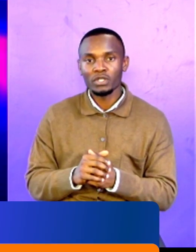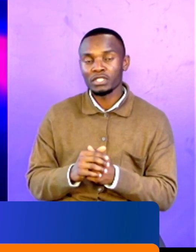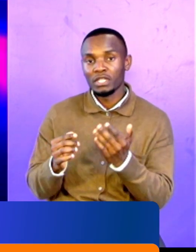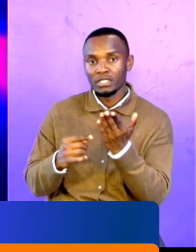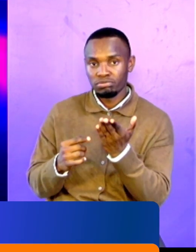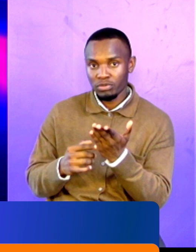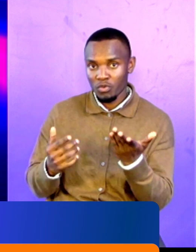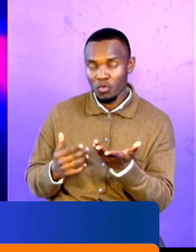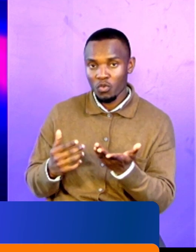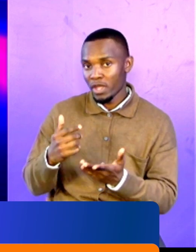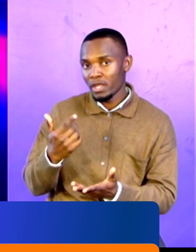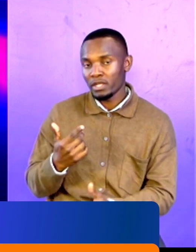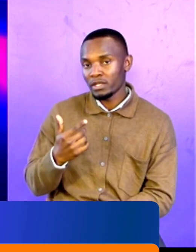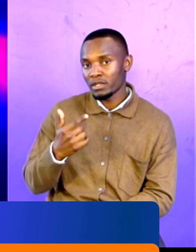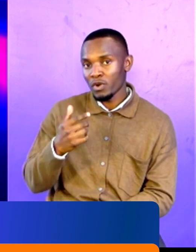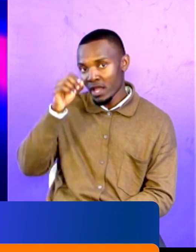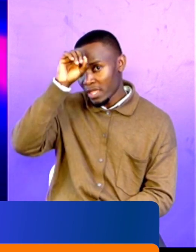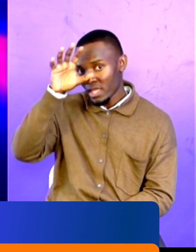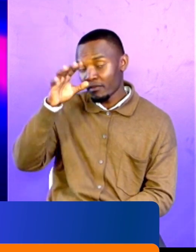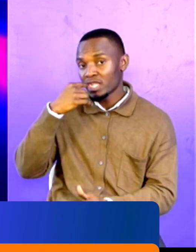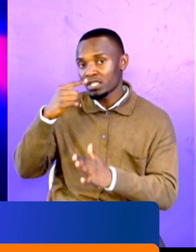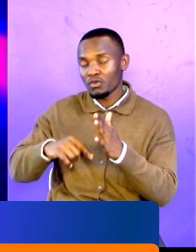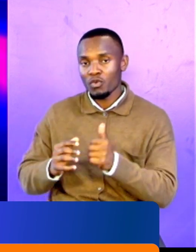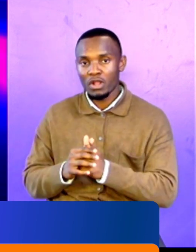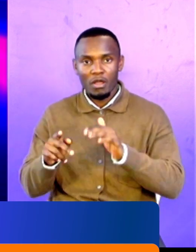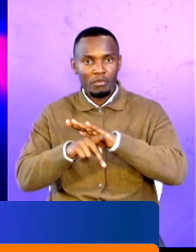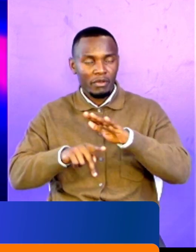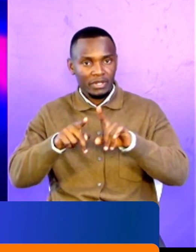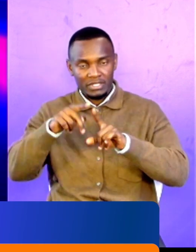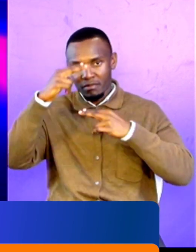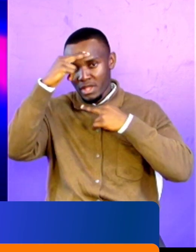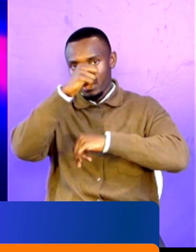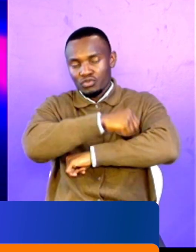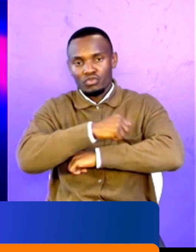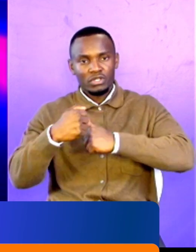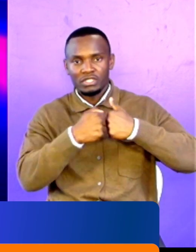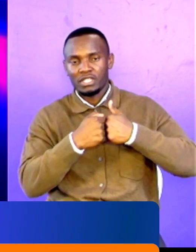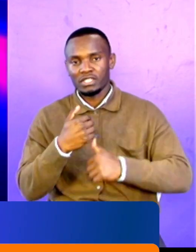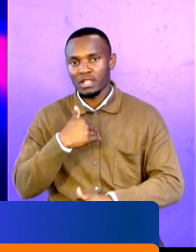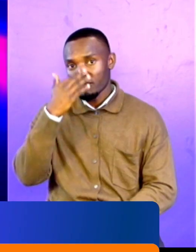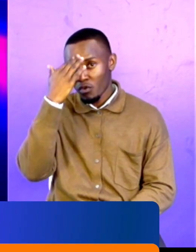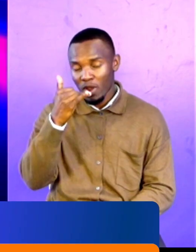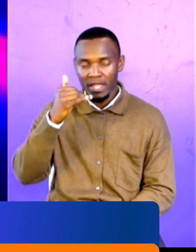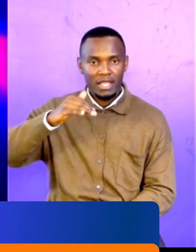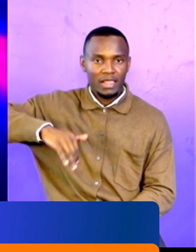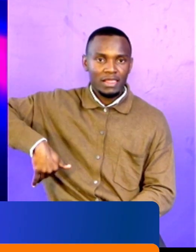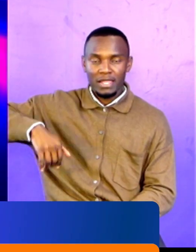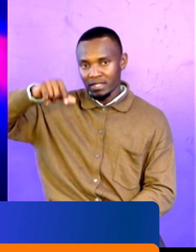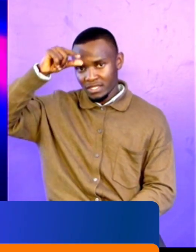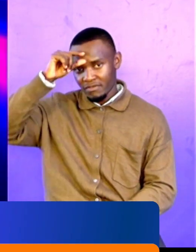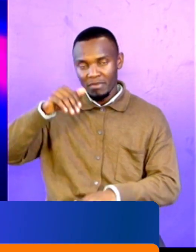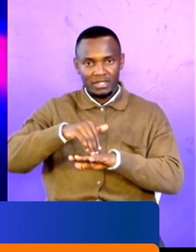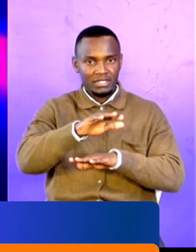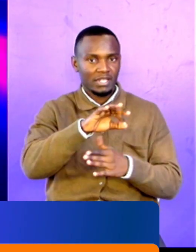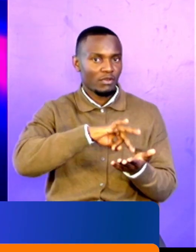primary to senior secondary are facing operational challenges as a result of delayed government disbursements.